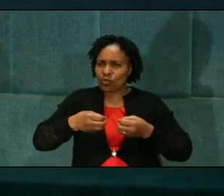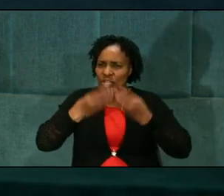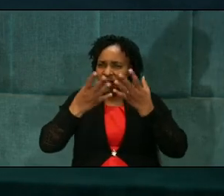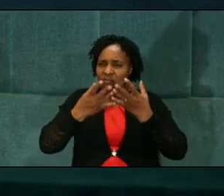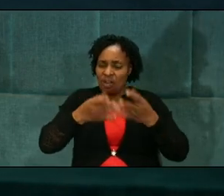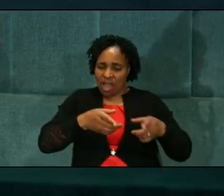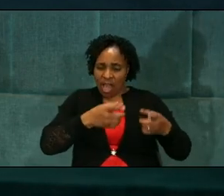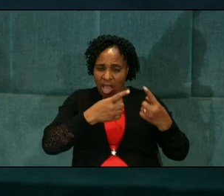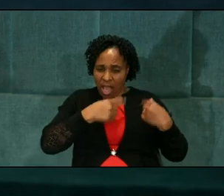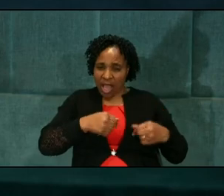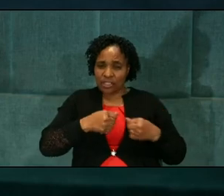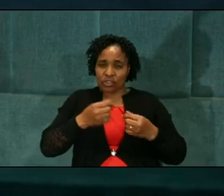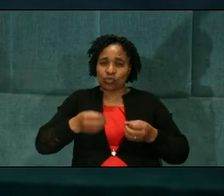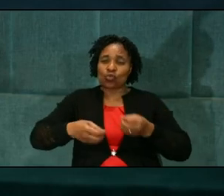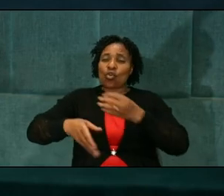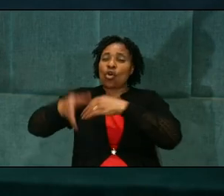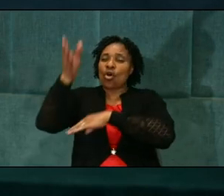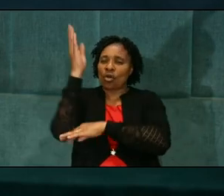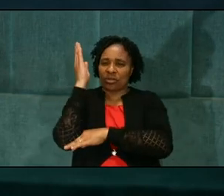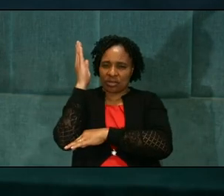his creator.